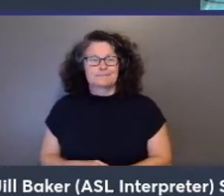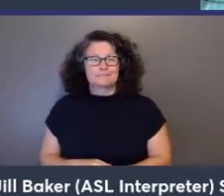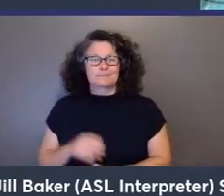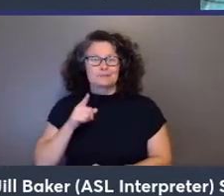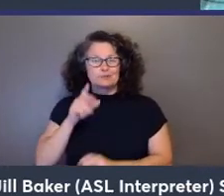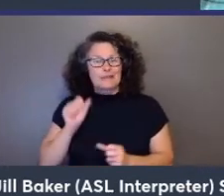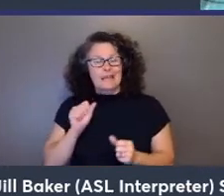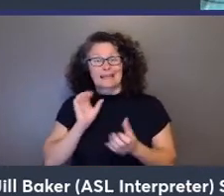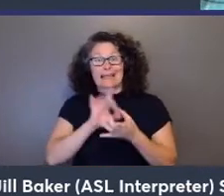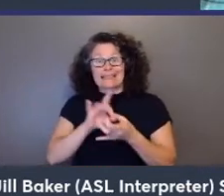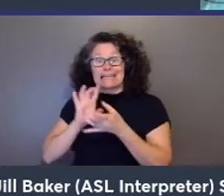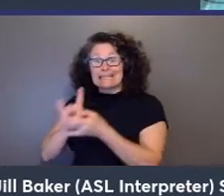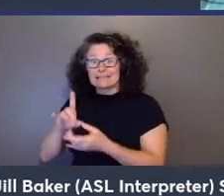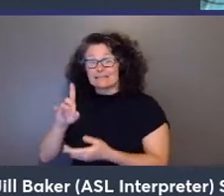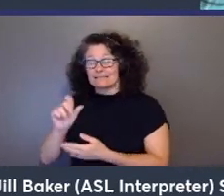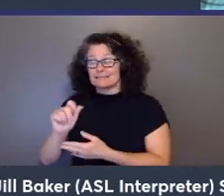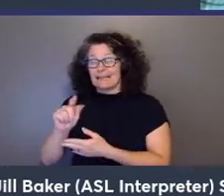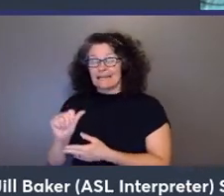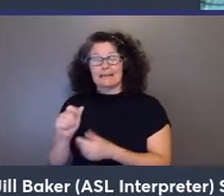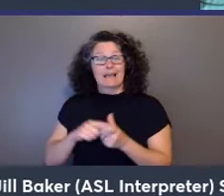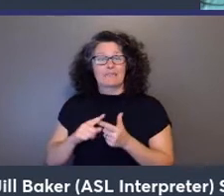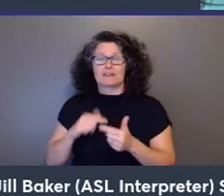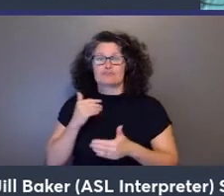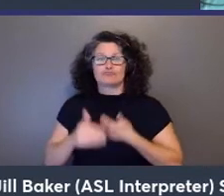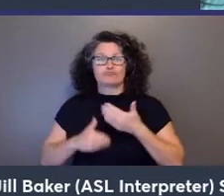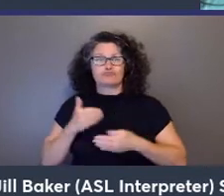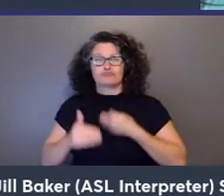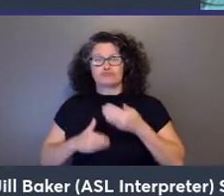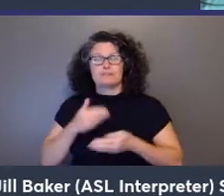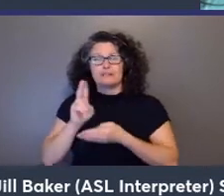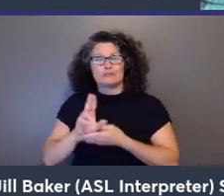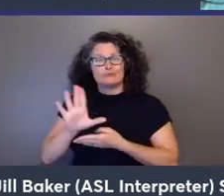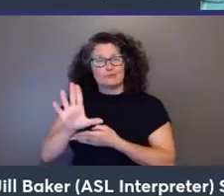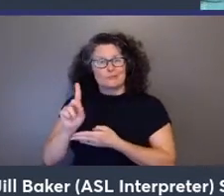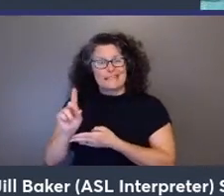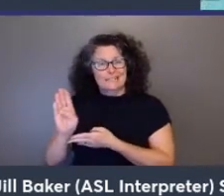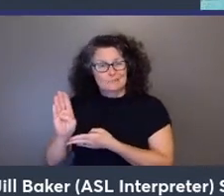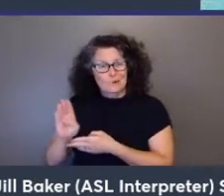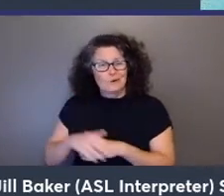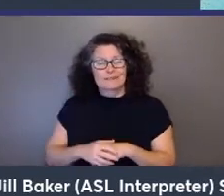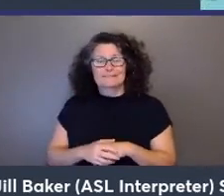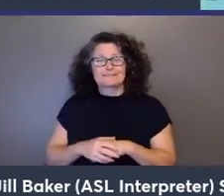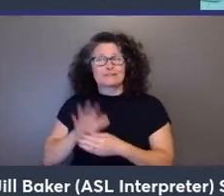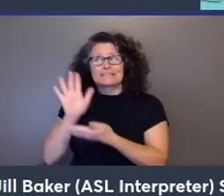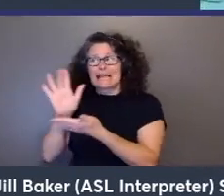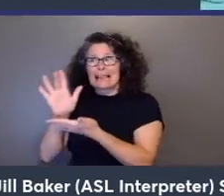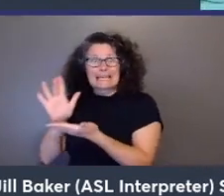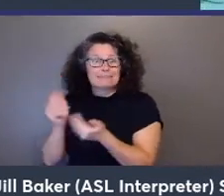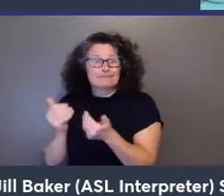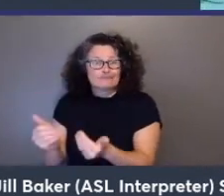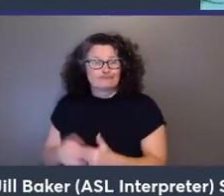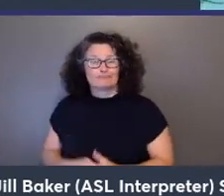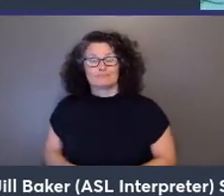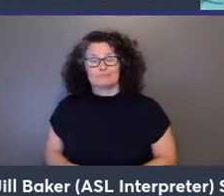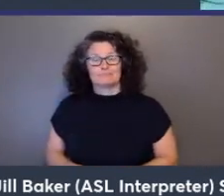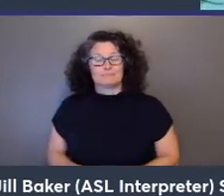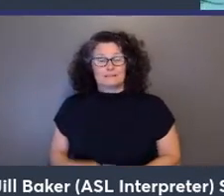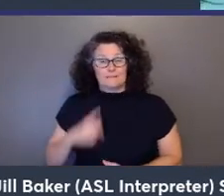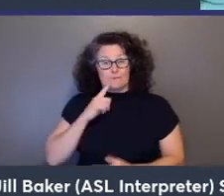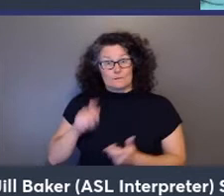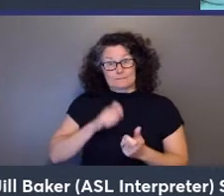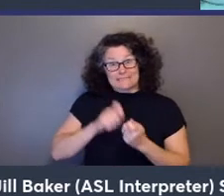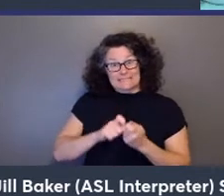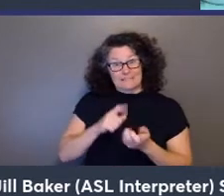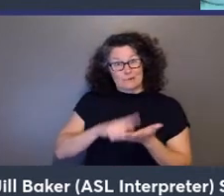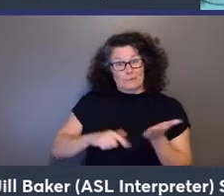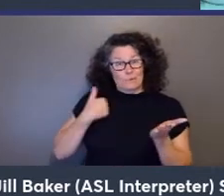link your data, and then you just on the way, you can like build your dashboard just a click away. And for this specific feature that we're